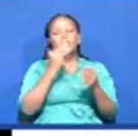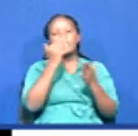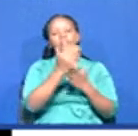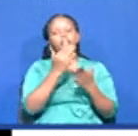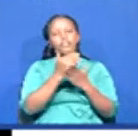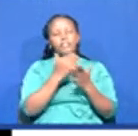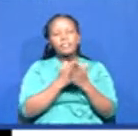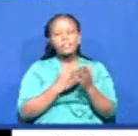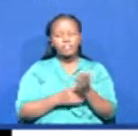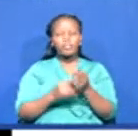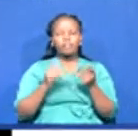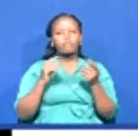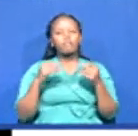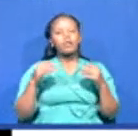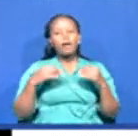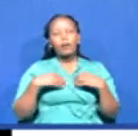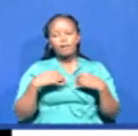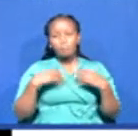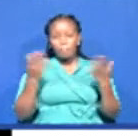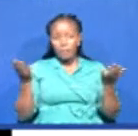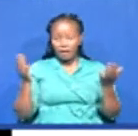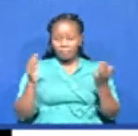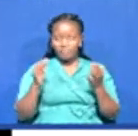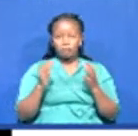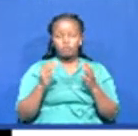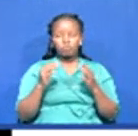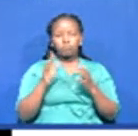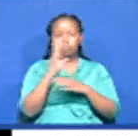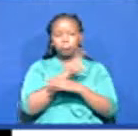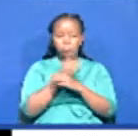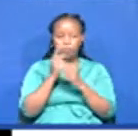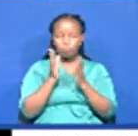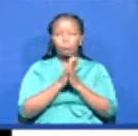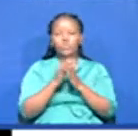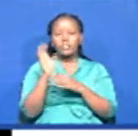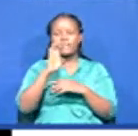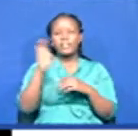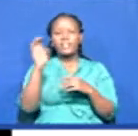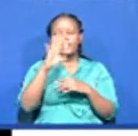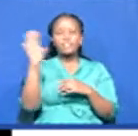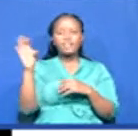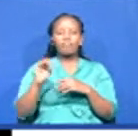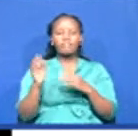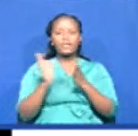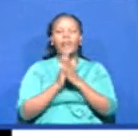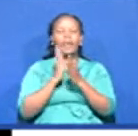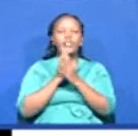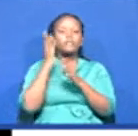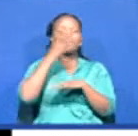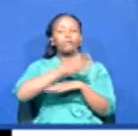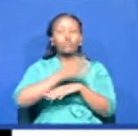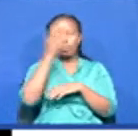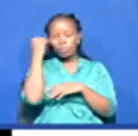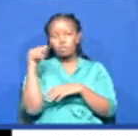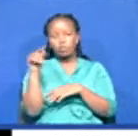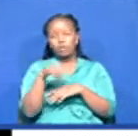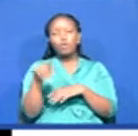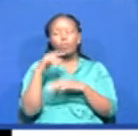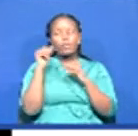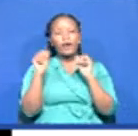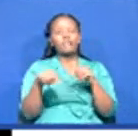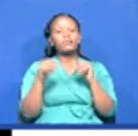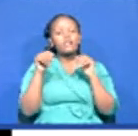their ways with our neighbors in East Africa and beyond, so that we are able to curb this vice beyond